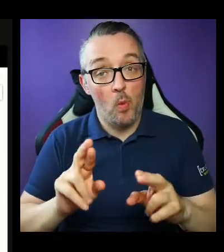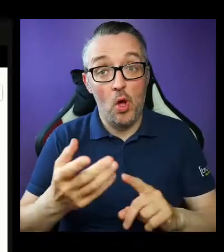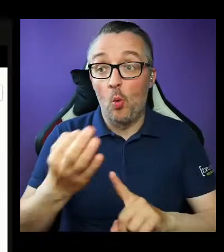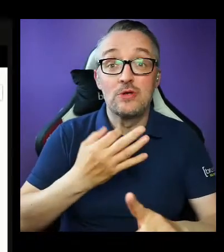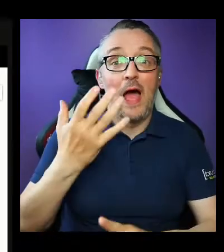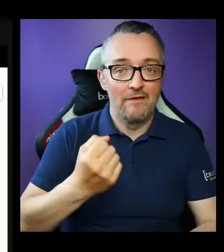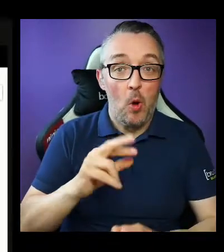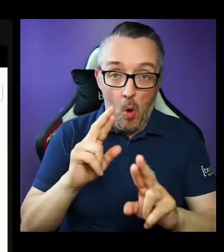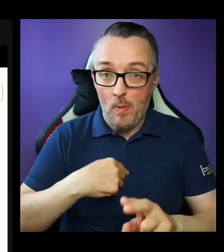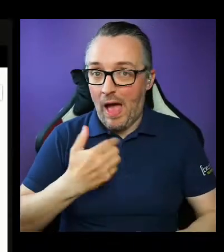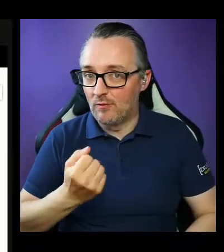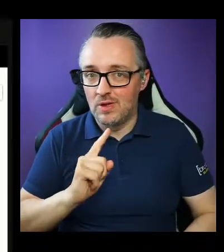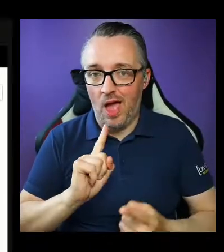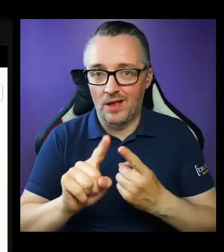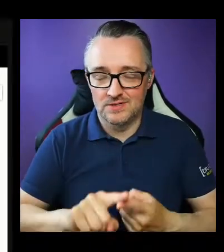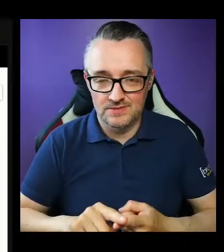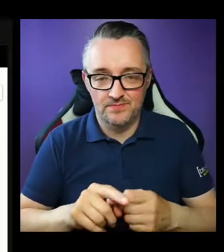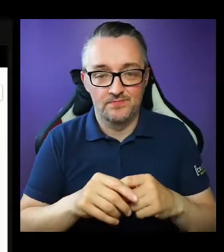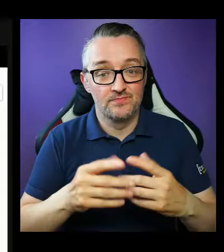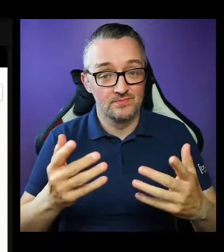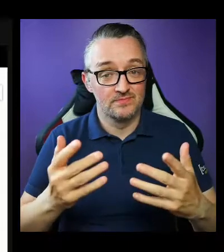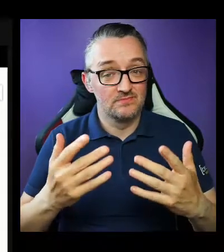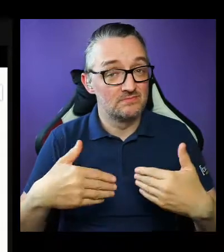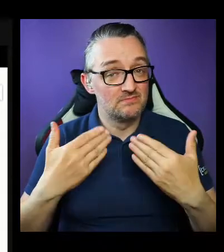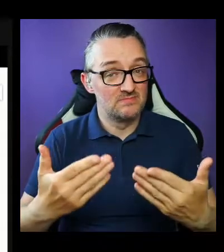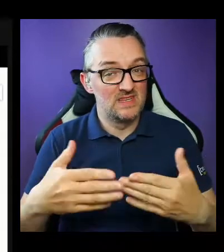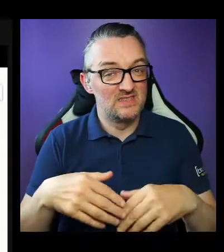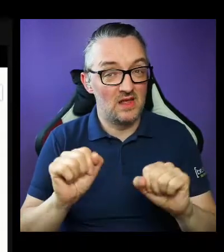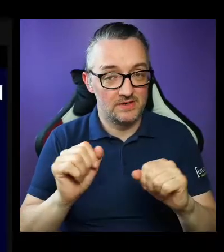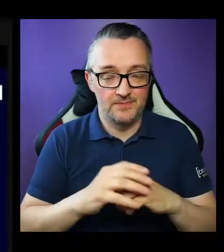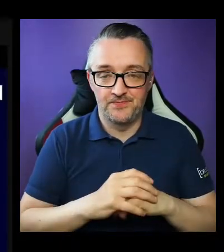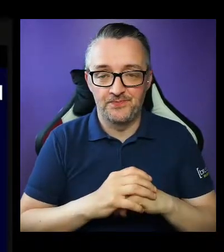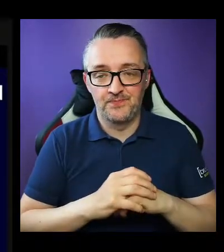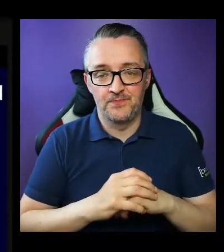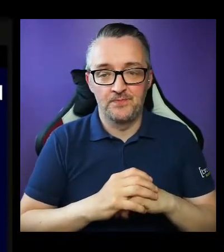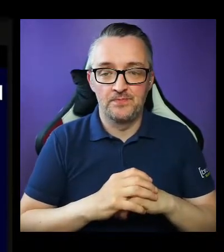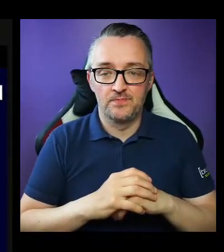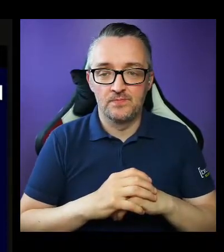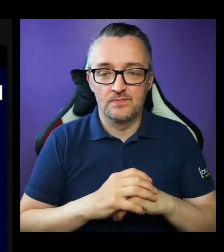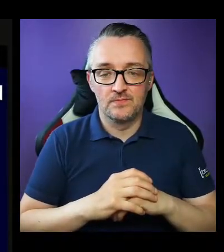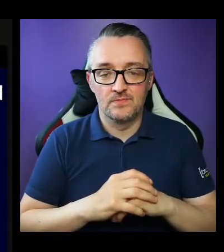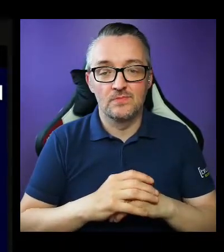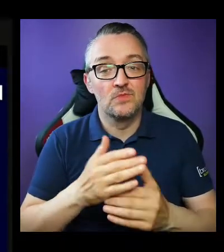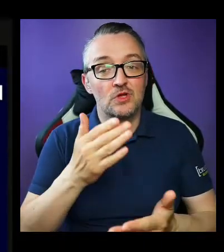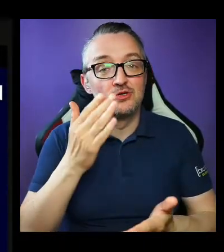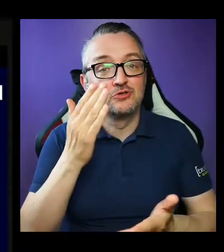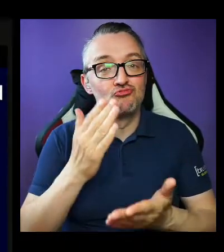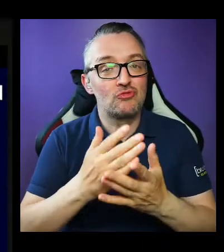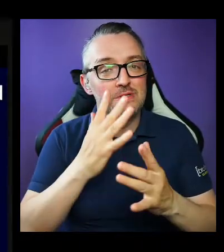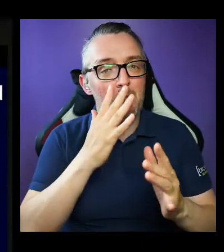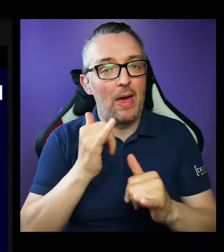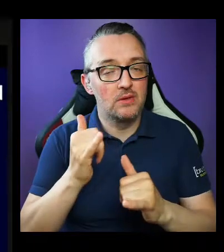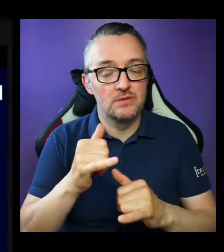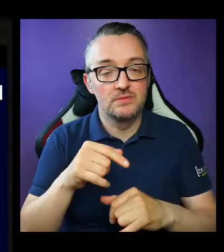you. But let's get started. So Trustpilot. Trustpilot is